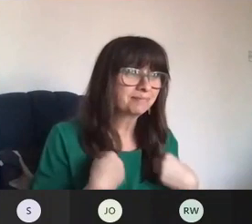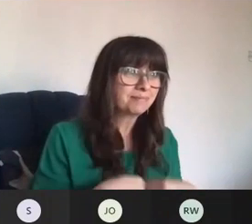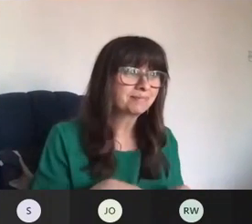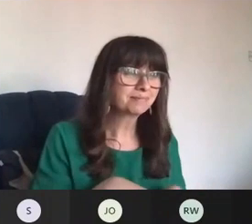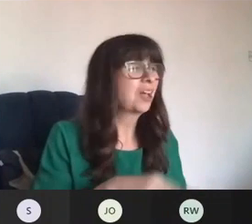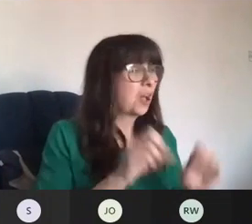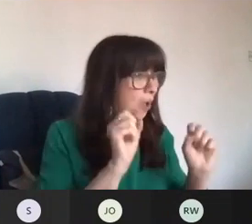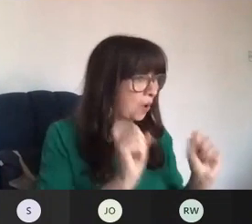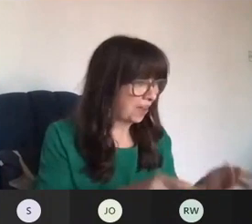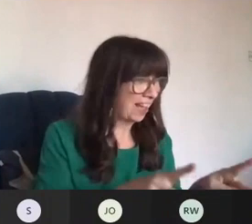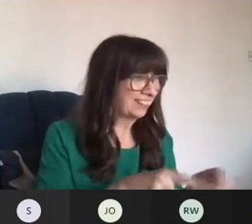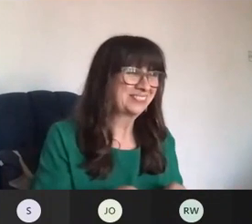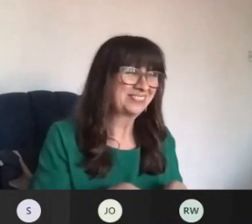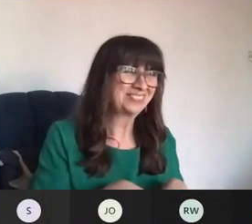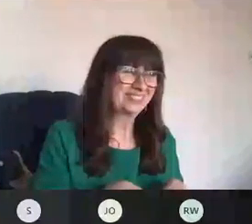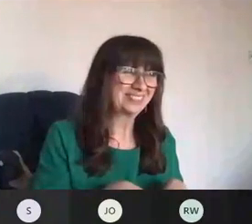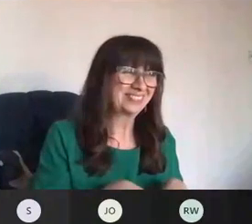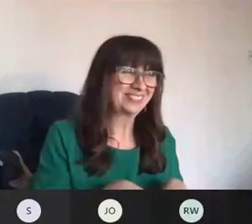Okay, so